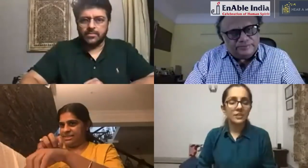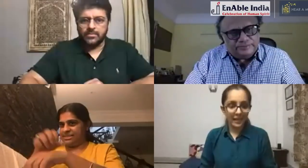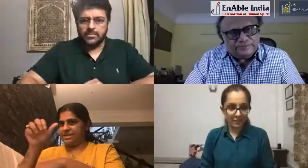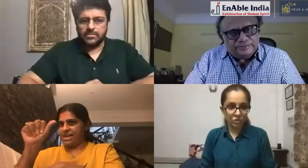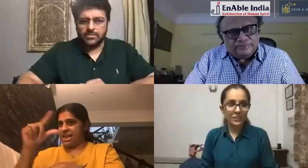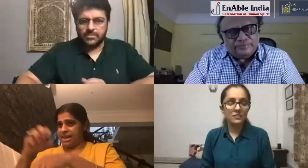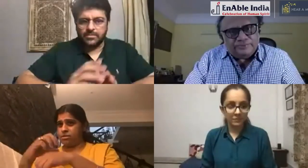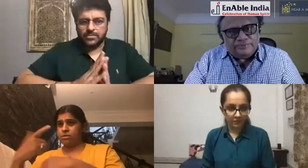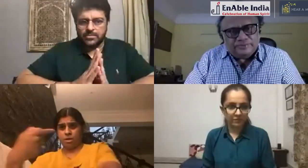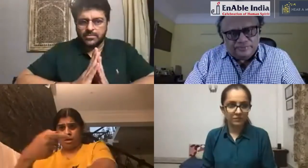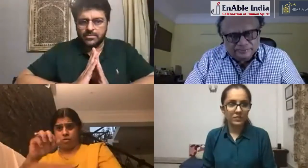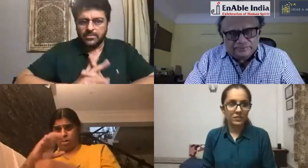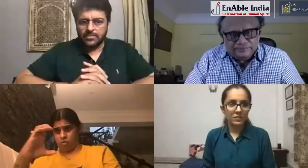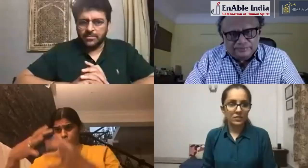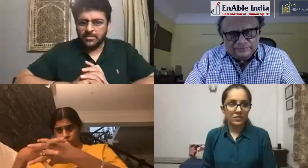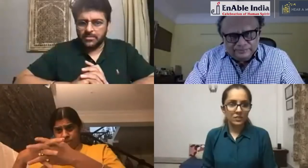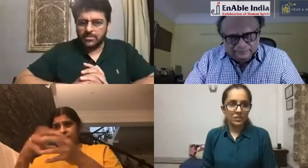For the allergy,